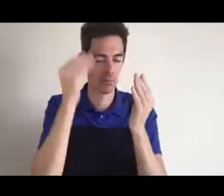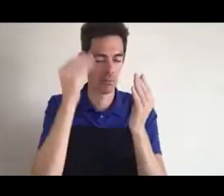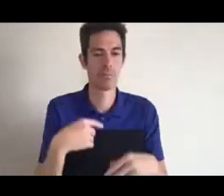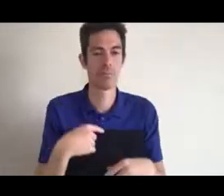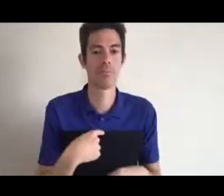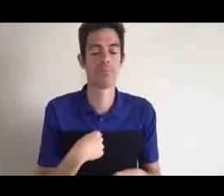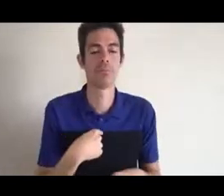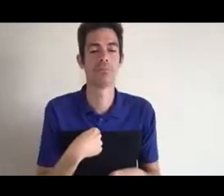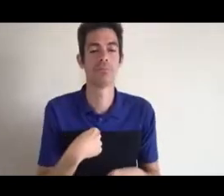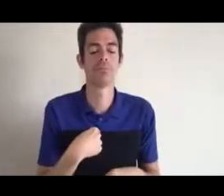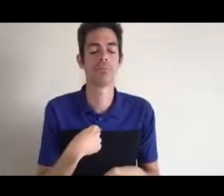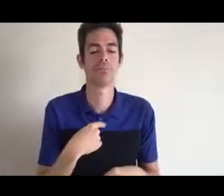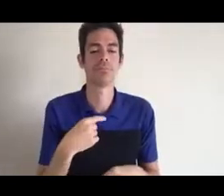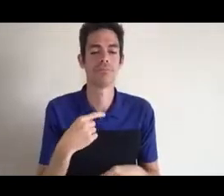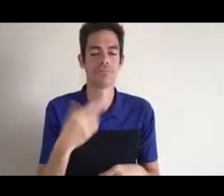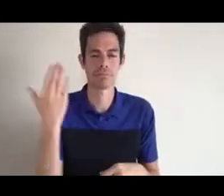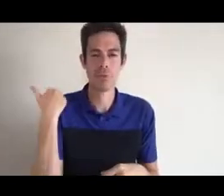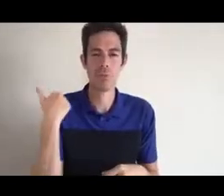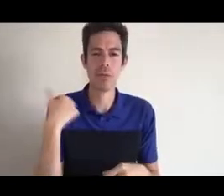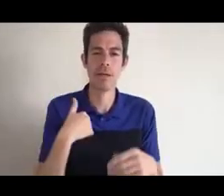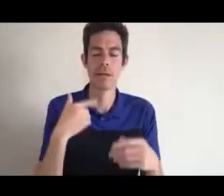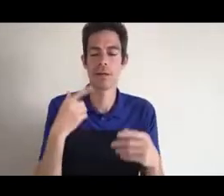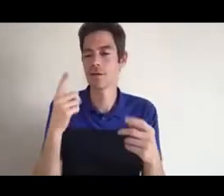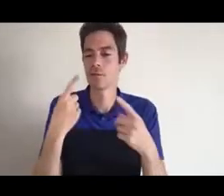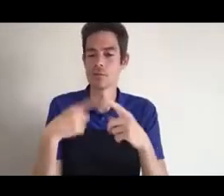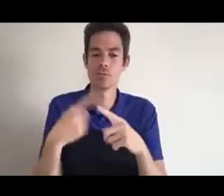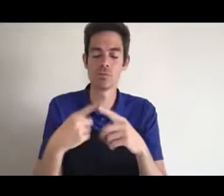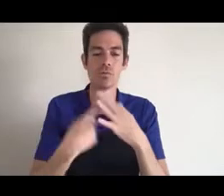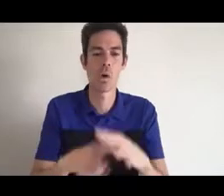Okay, I wanted to give you a little bit of background information.